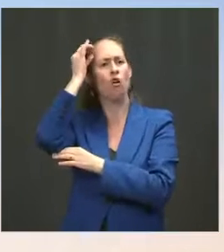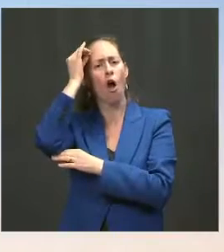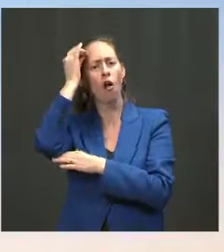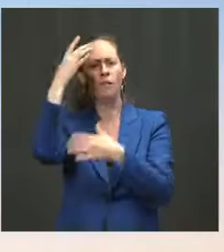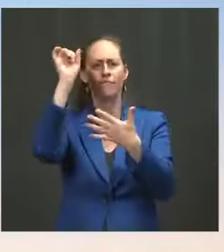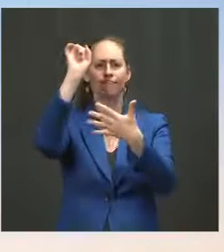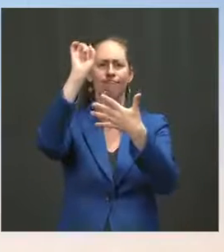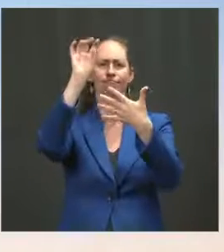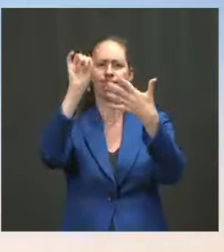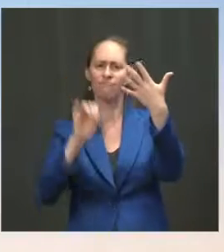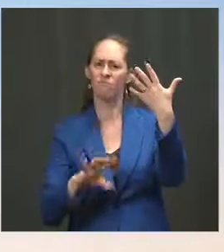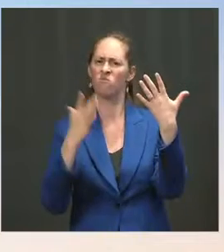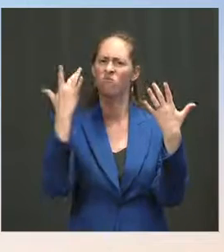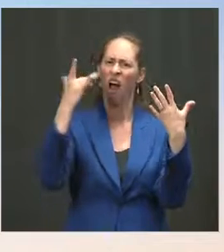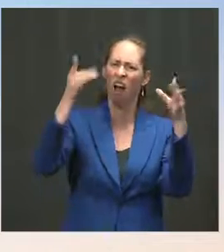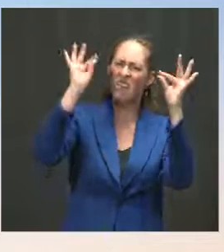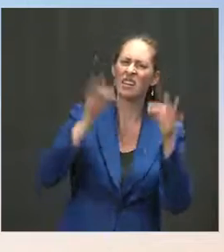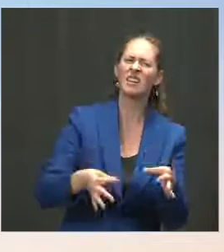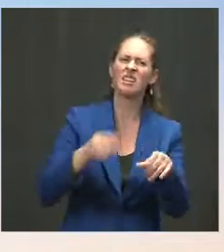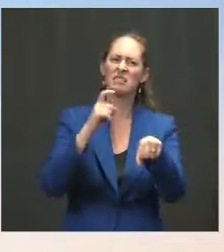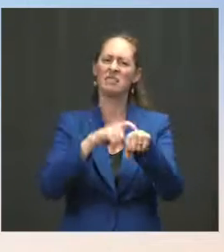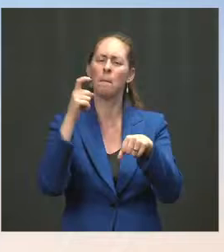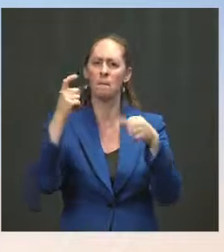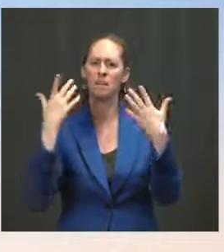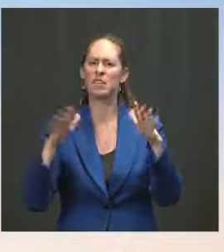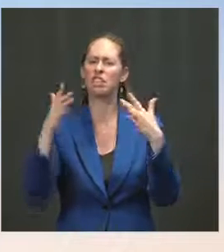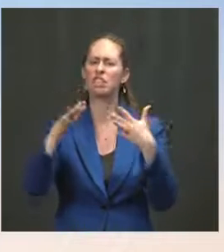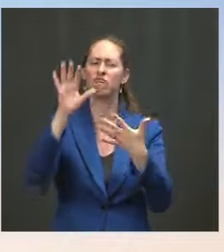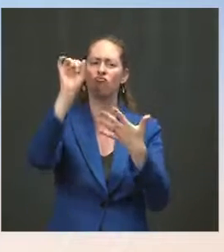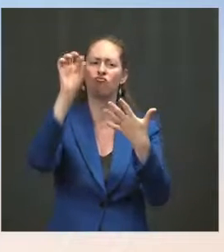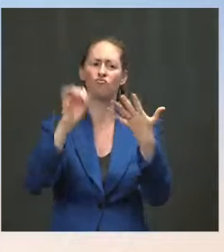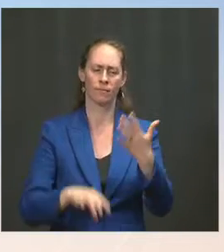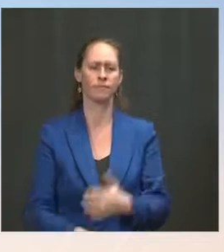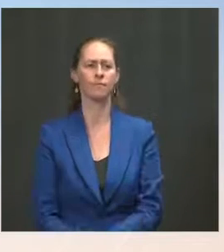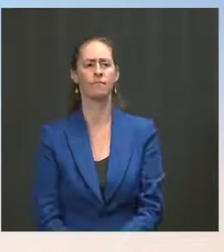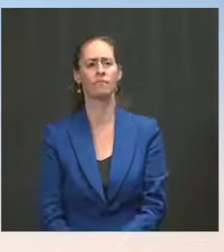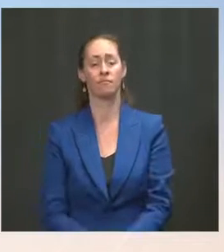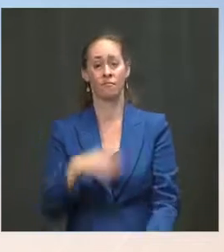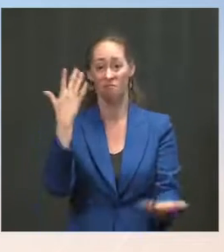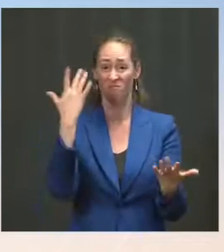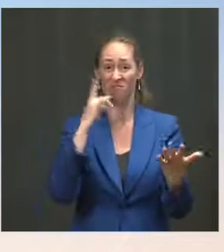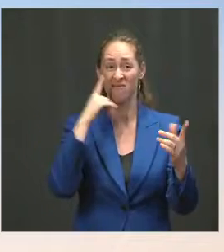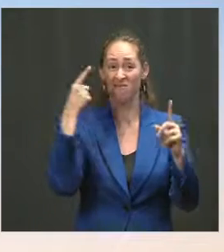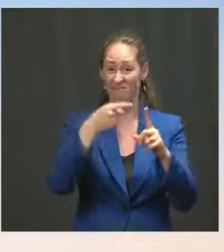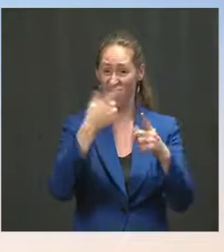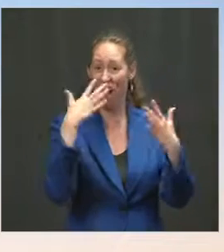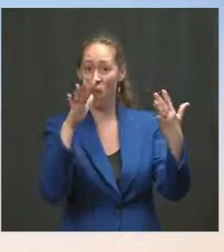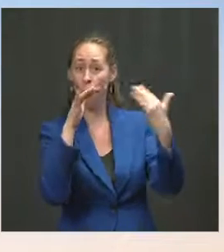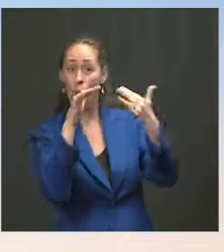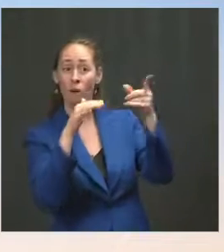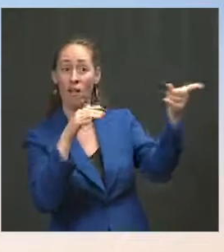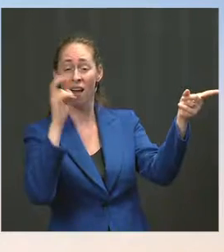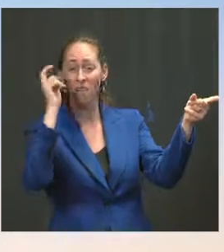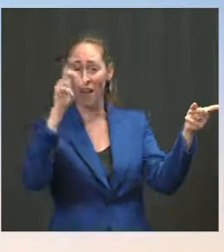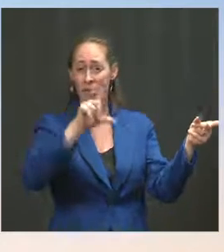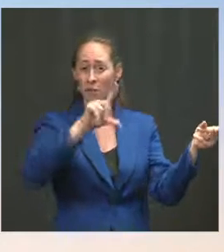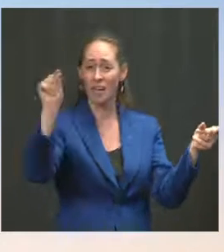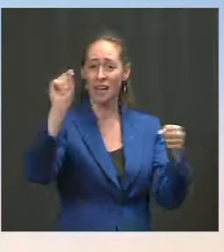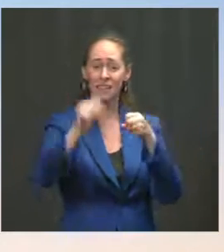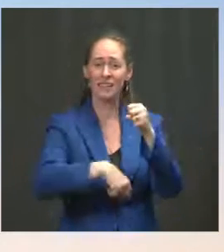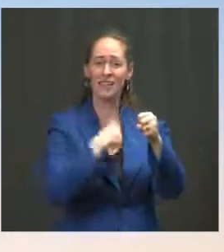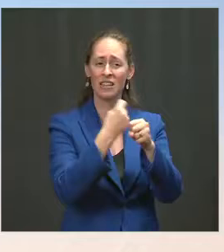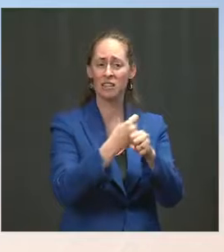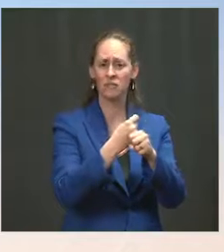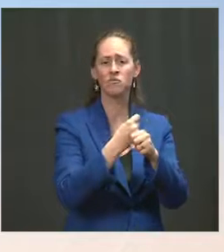decision, he touched on a couple of pieces. One, we've been at war in Afghanistan for 20 years. and it is